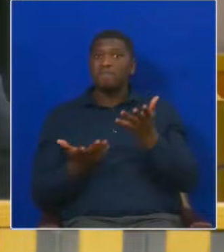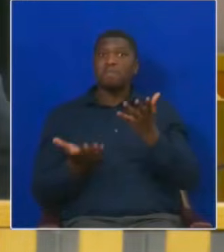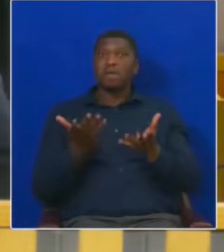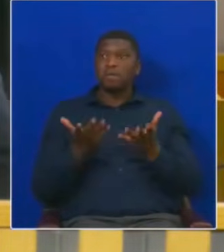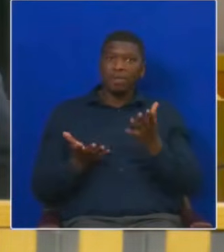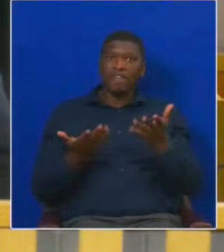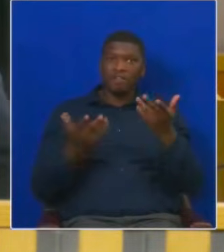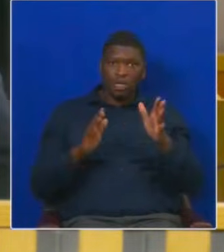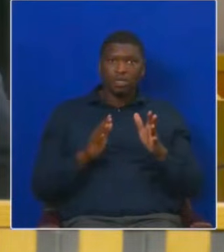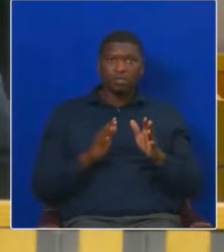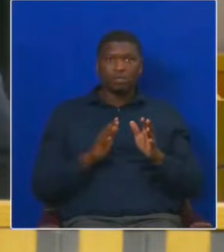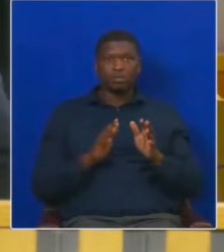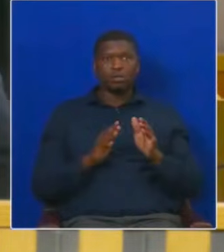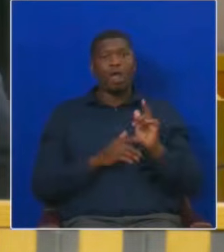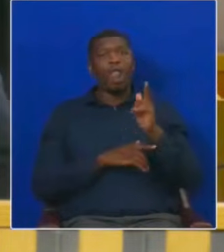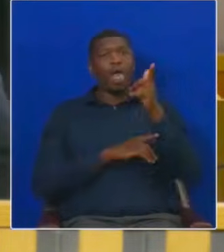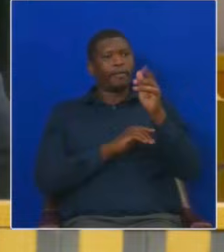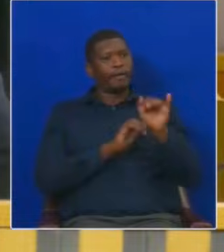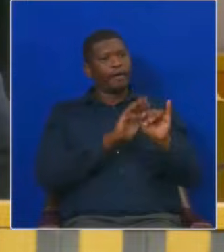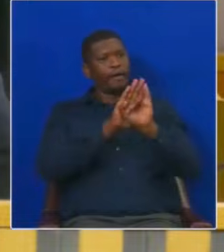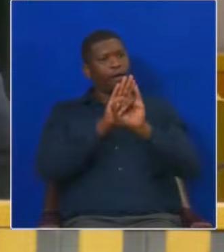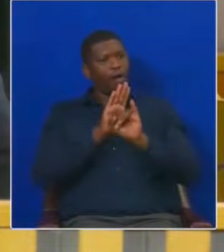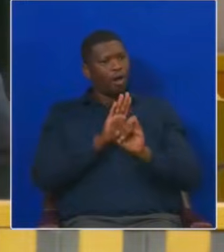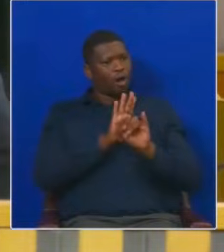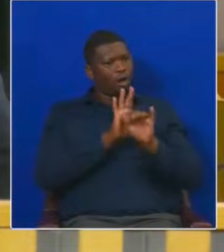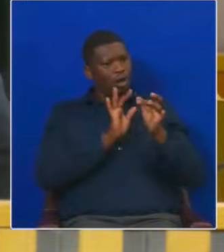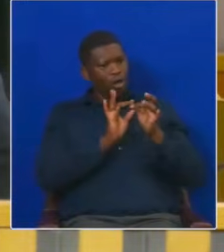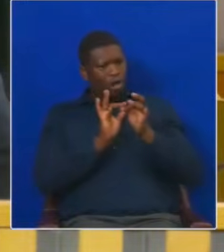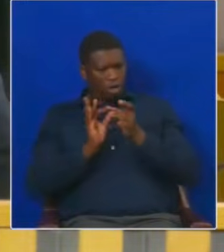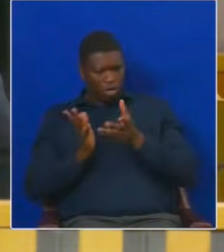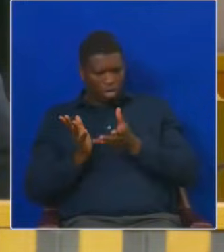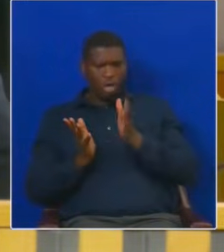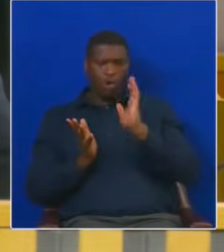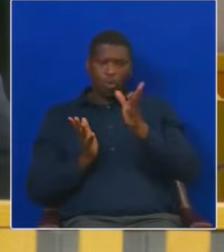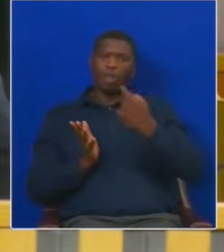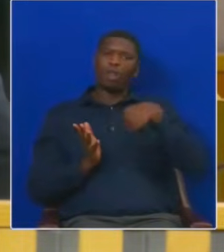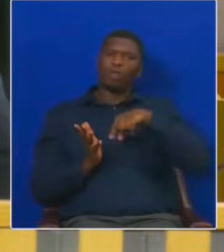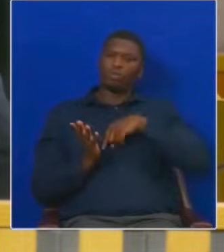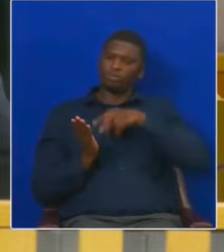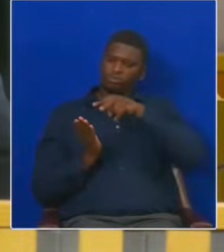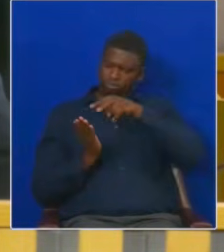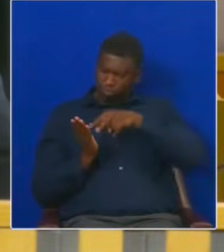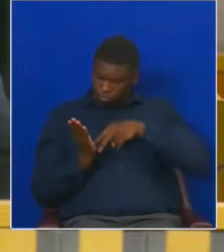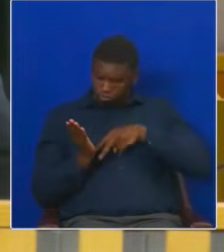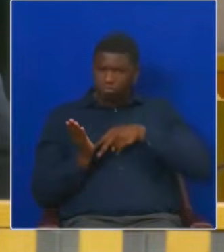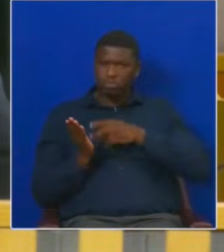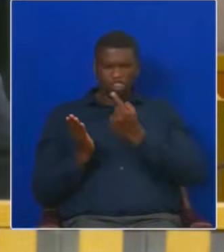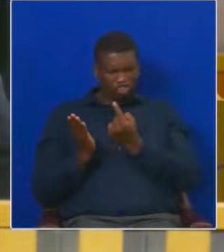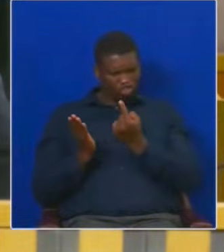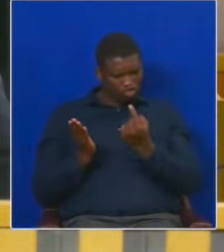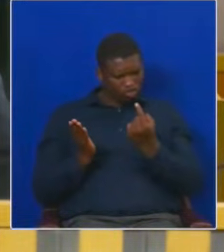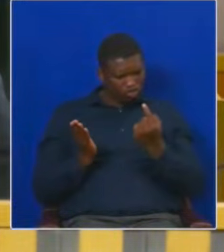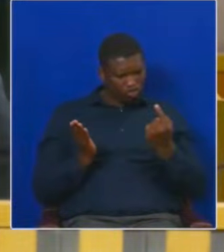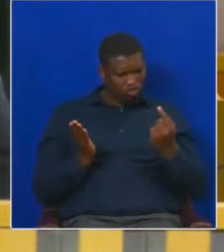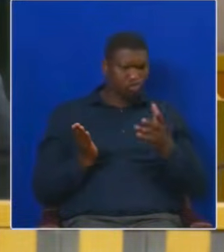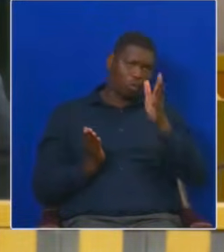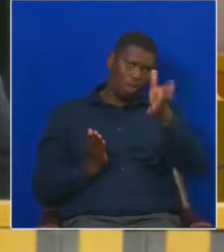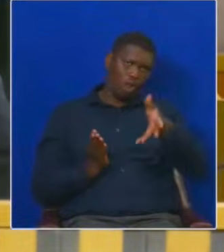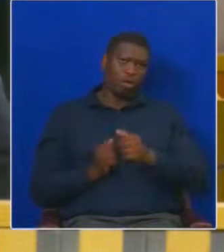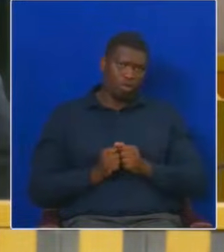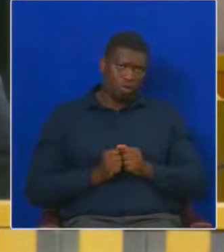here, we will go to each one of them and read each one of them. Would you